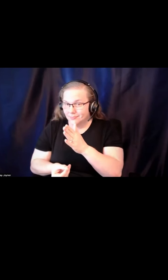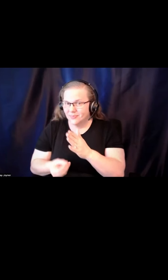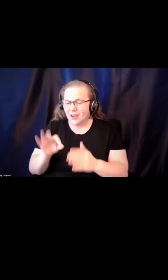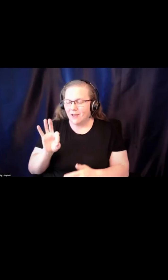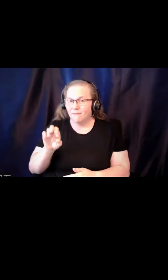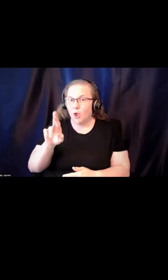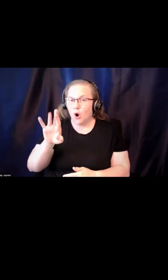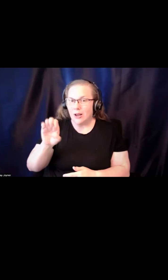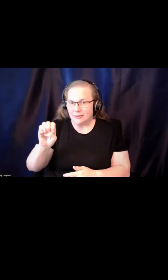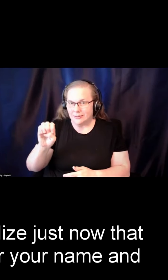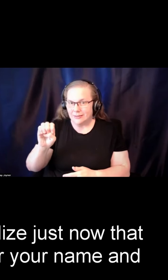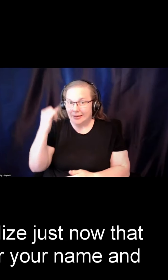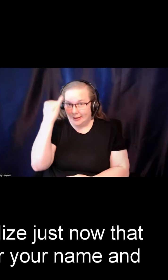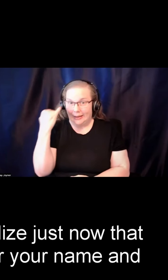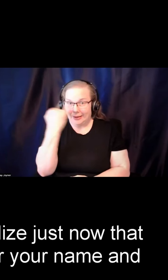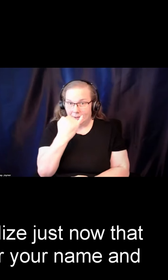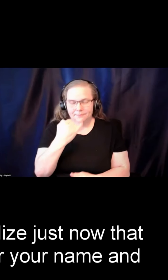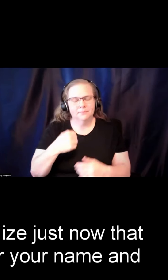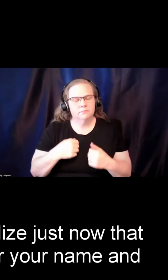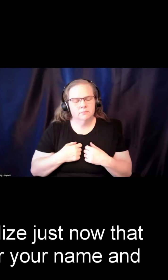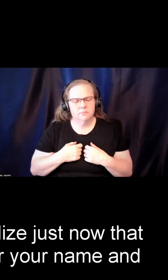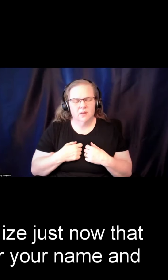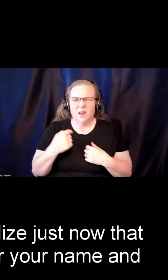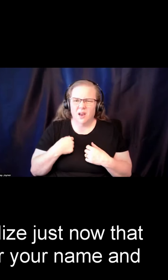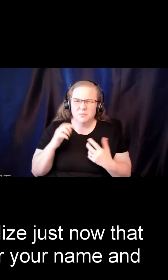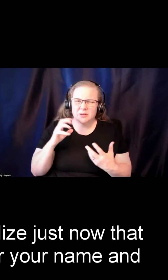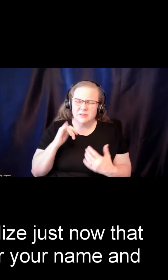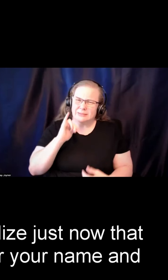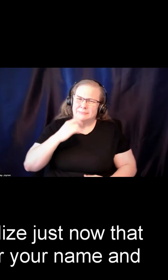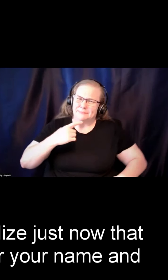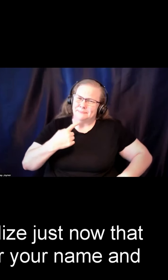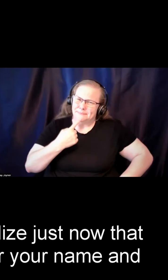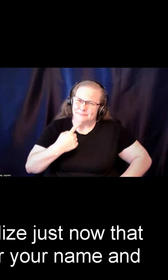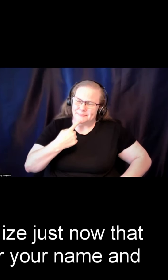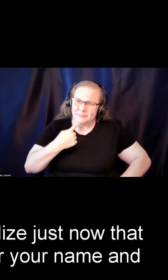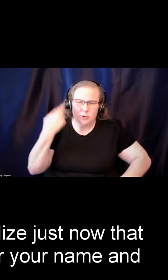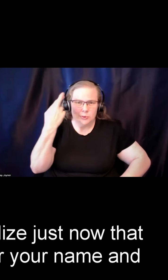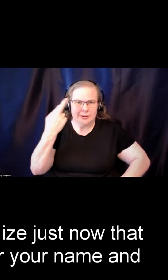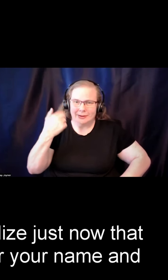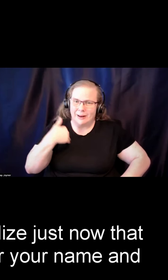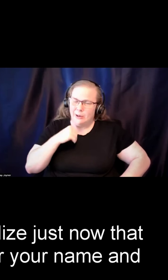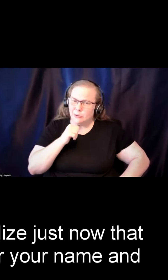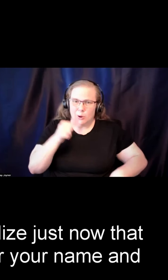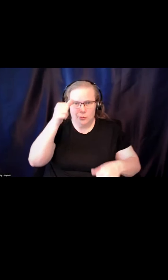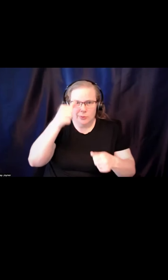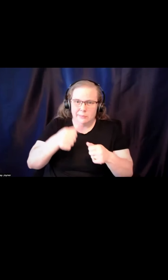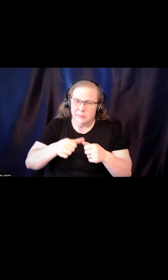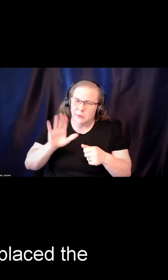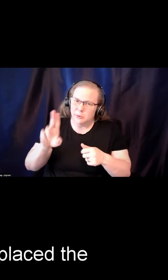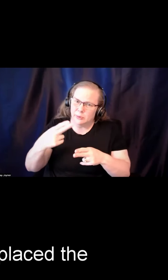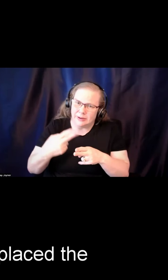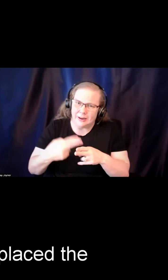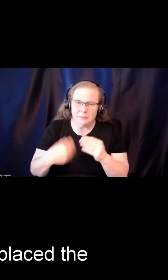Italy. I am dismayed to realize just now that I no longer remember your name,